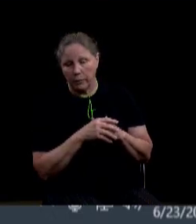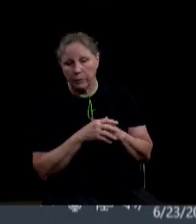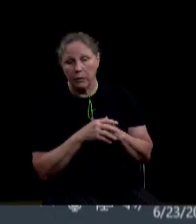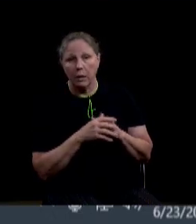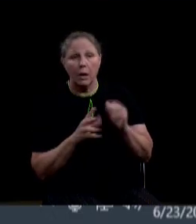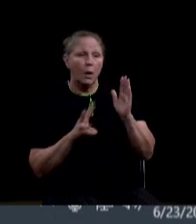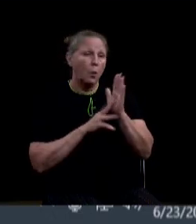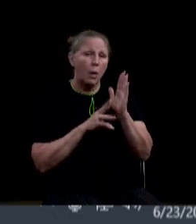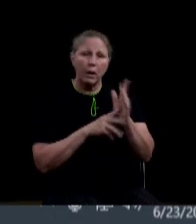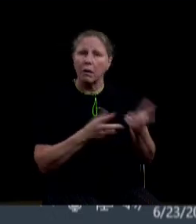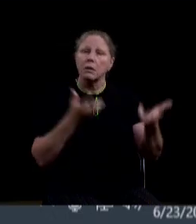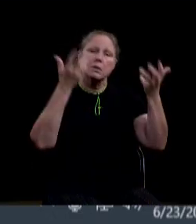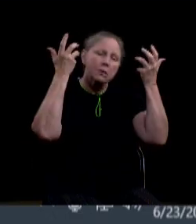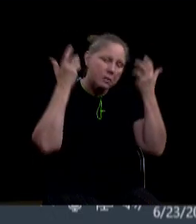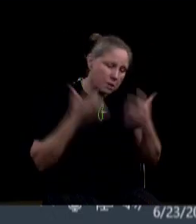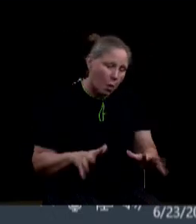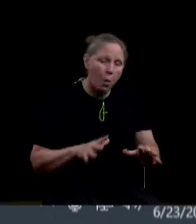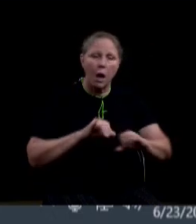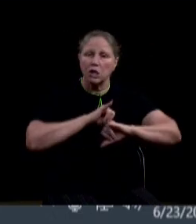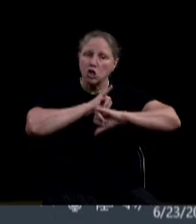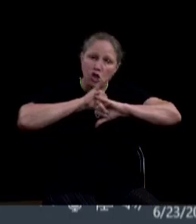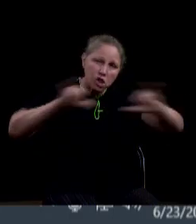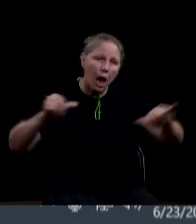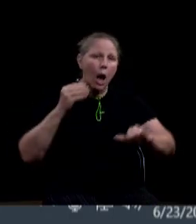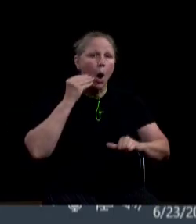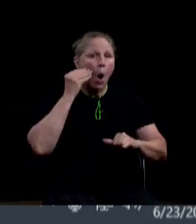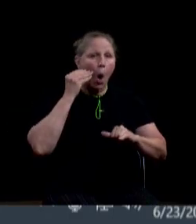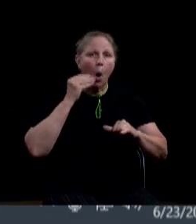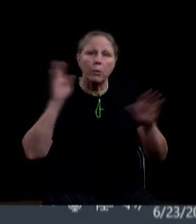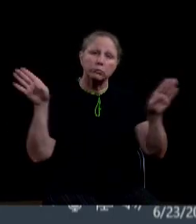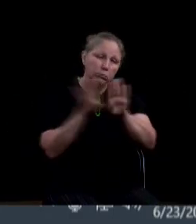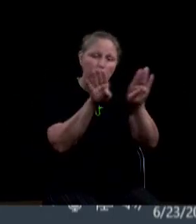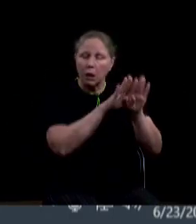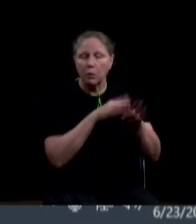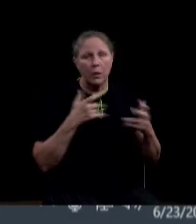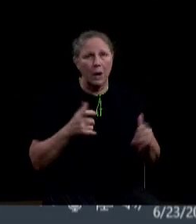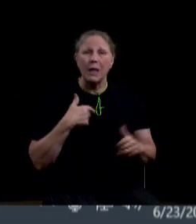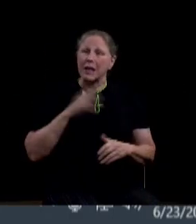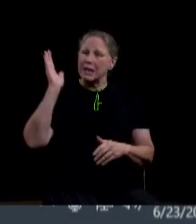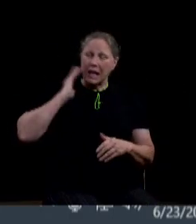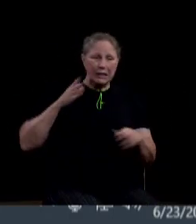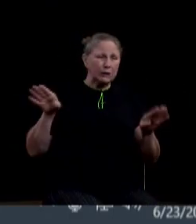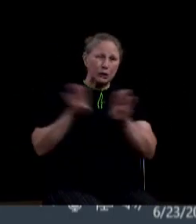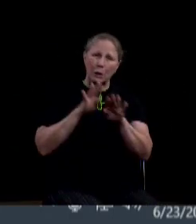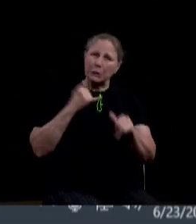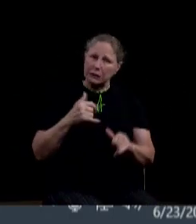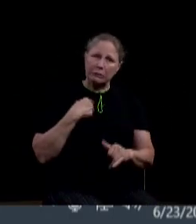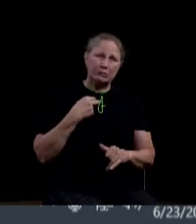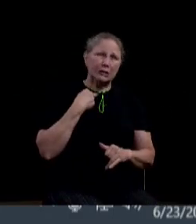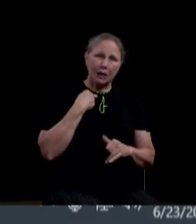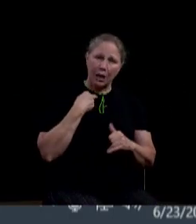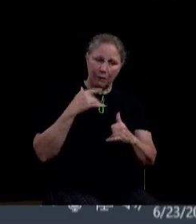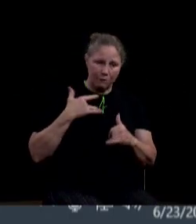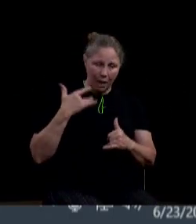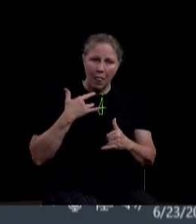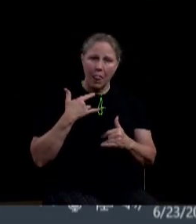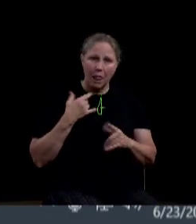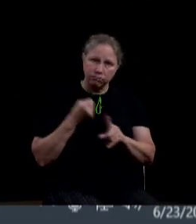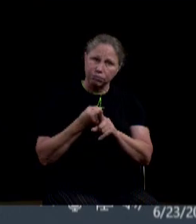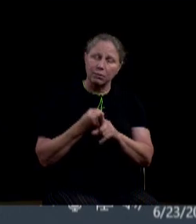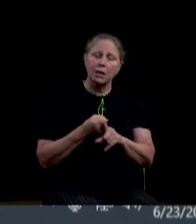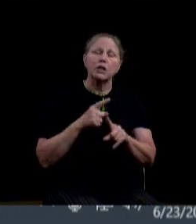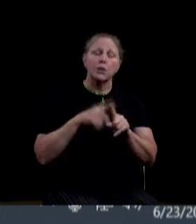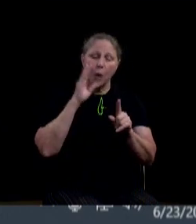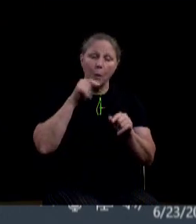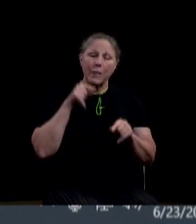still feeling the impact of the last shelter in place. And we're hoping that through this order of wearing the mask that we could contain